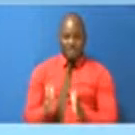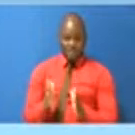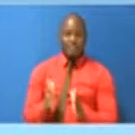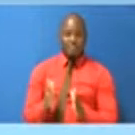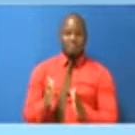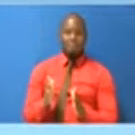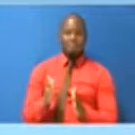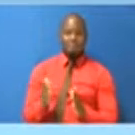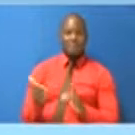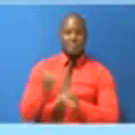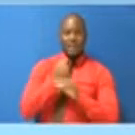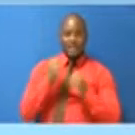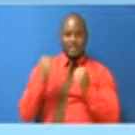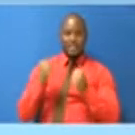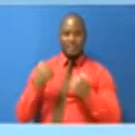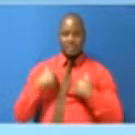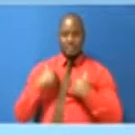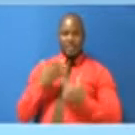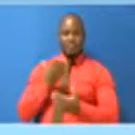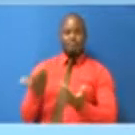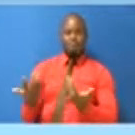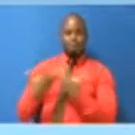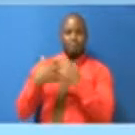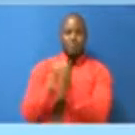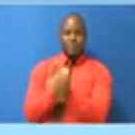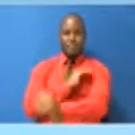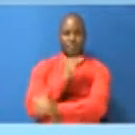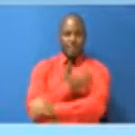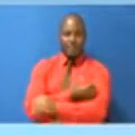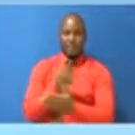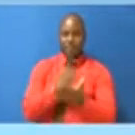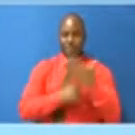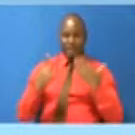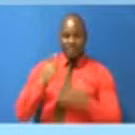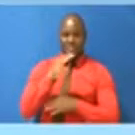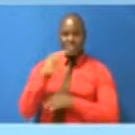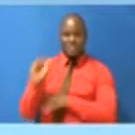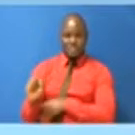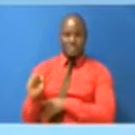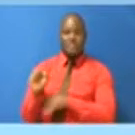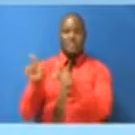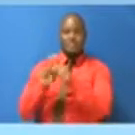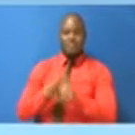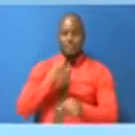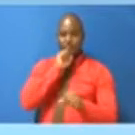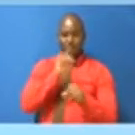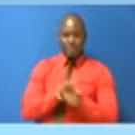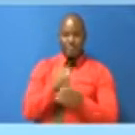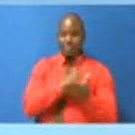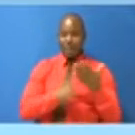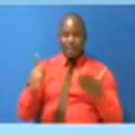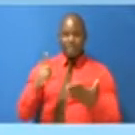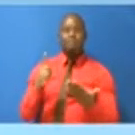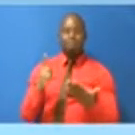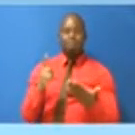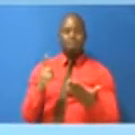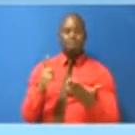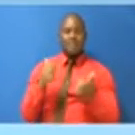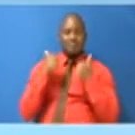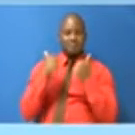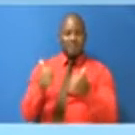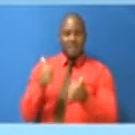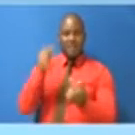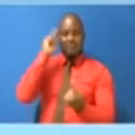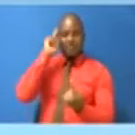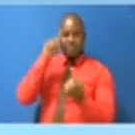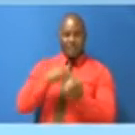him playing to his strengths and me playing to my strengths but a proper cabinet also we promise you a proper cabinet that is fit for